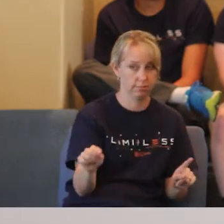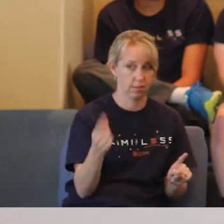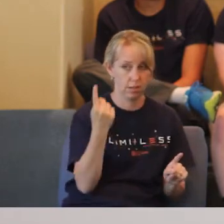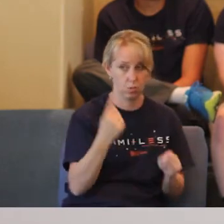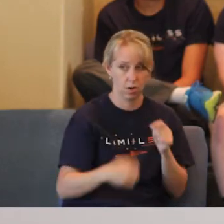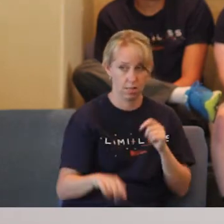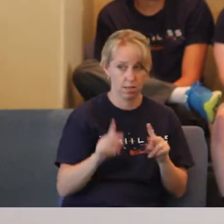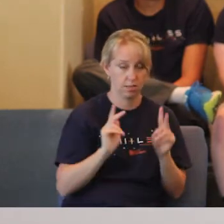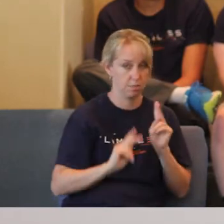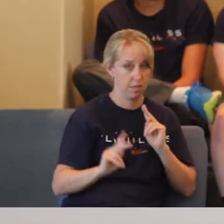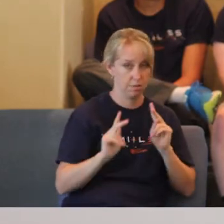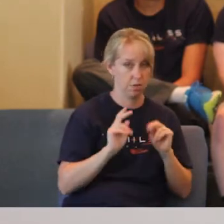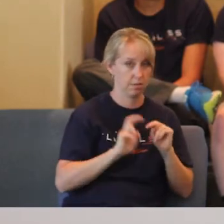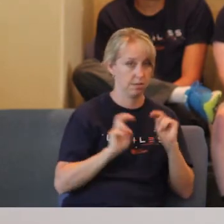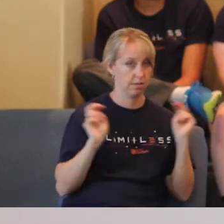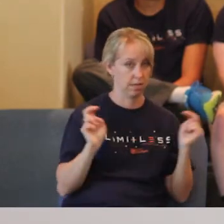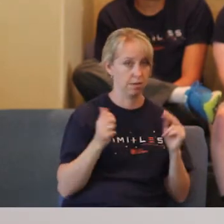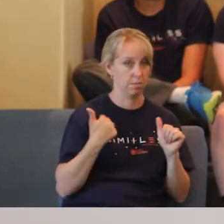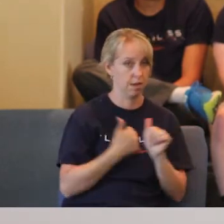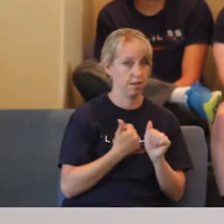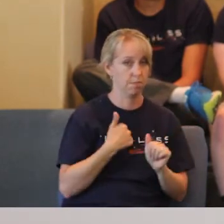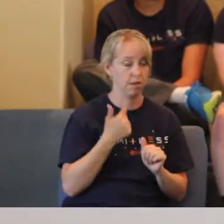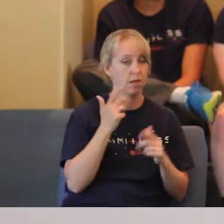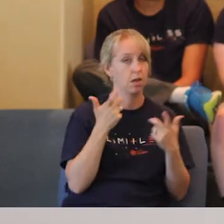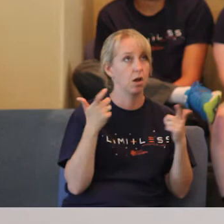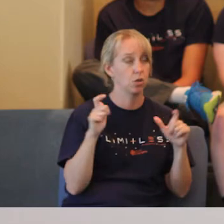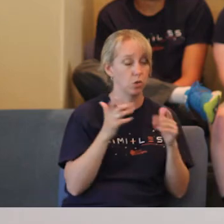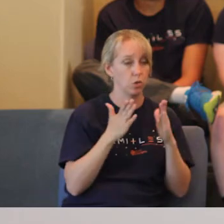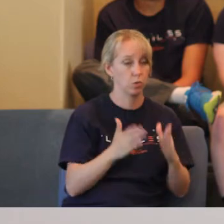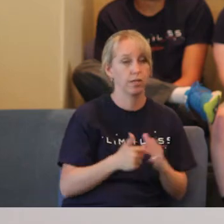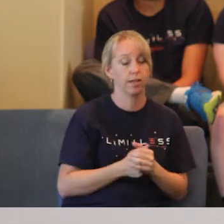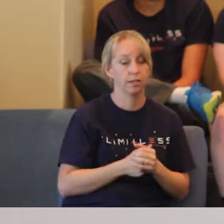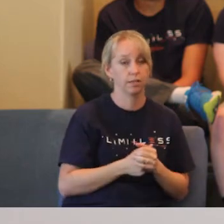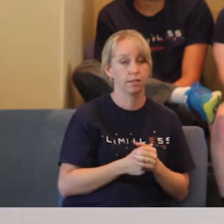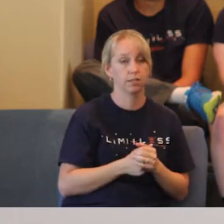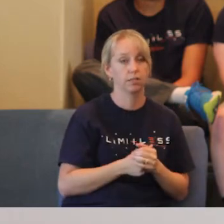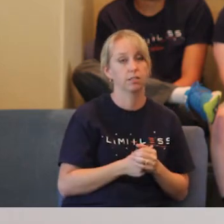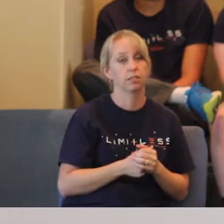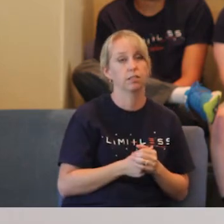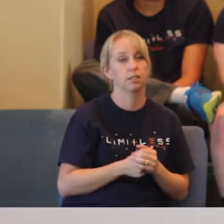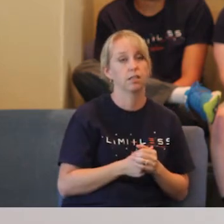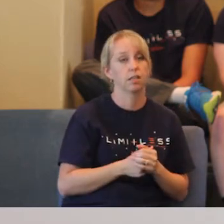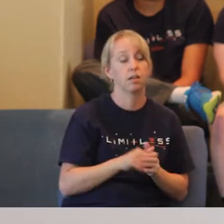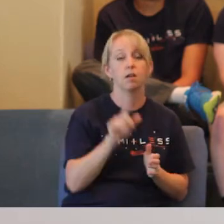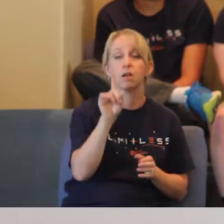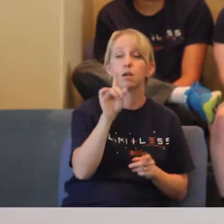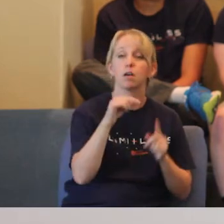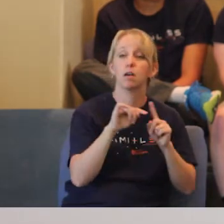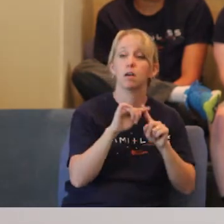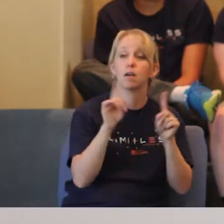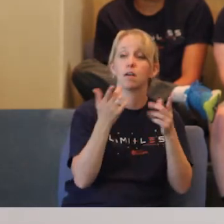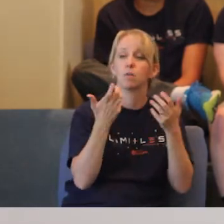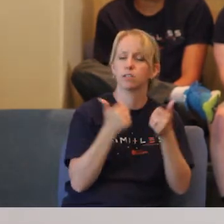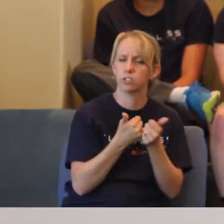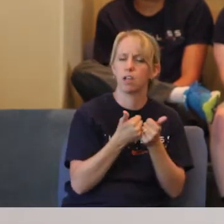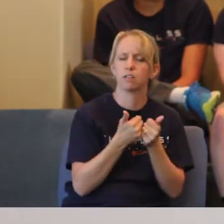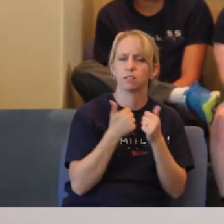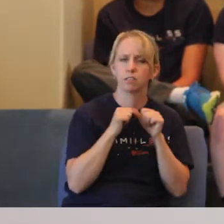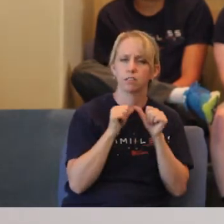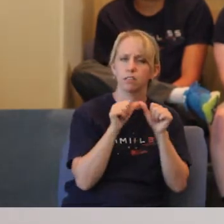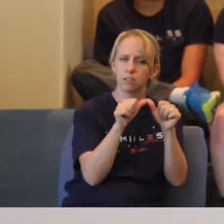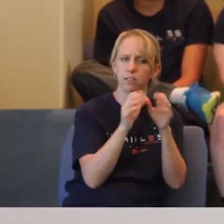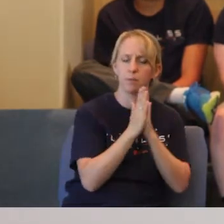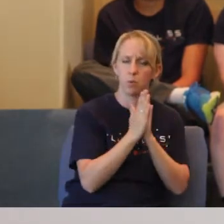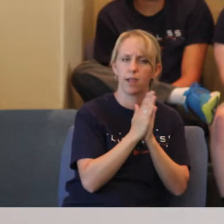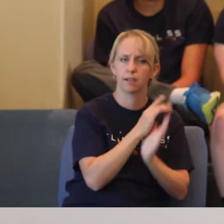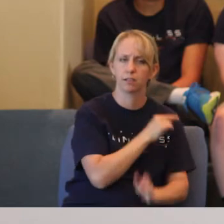way. But I want to challenge you guys, still pray for this group behind us. This is tomorrow's church right here, and I'm